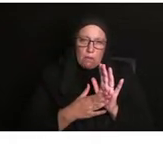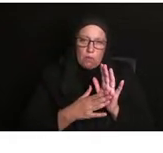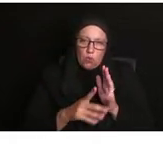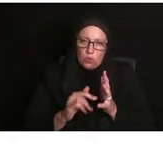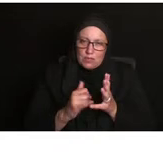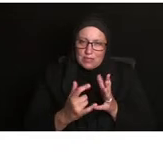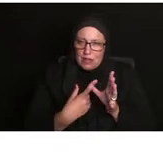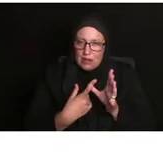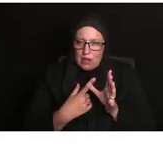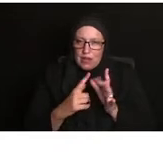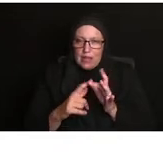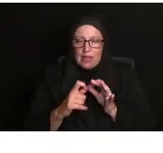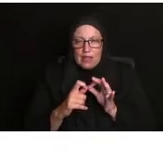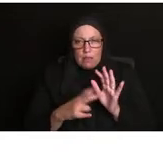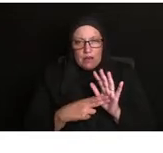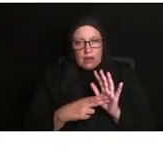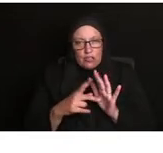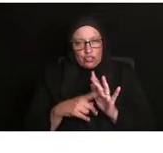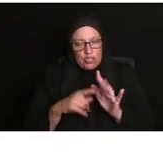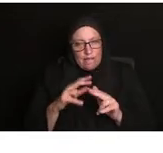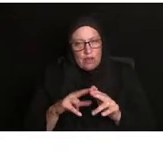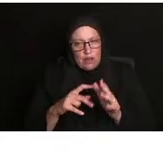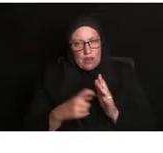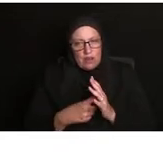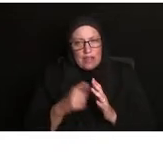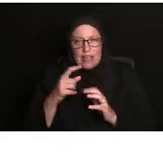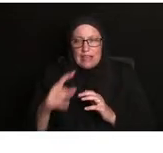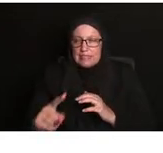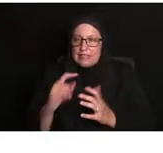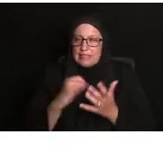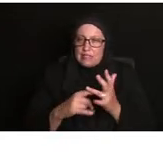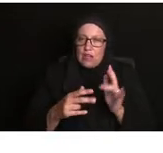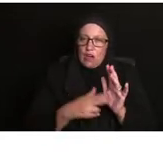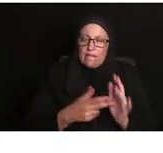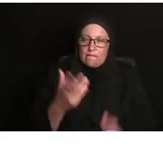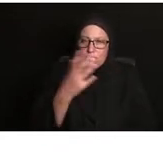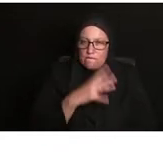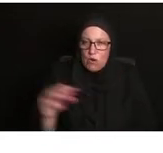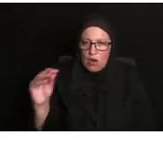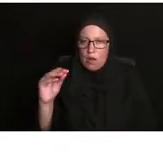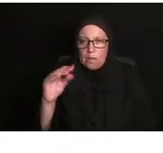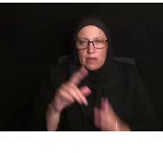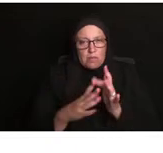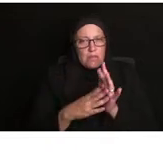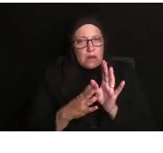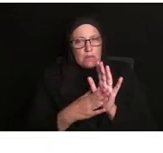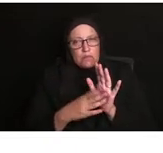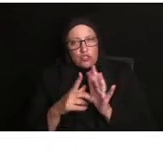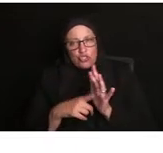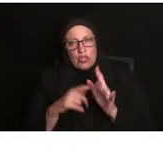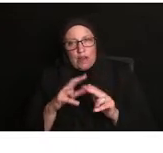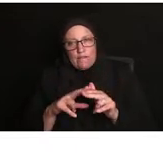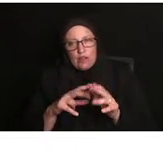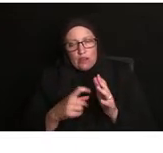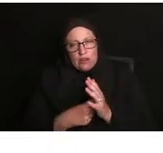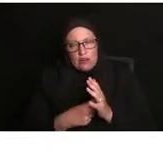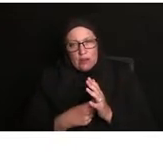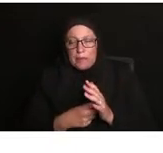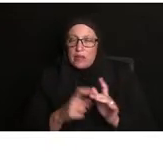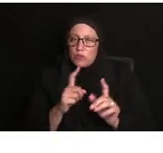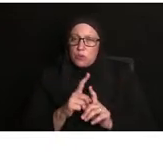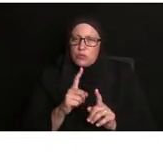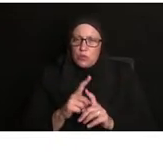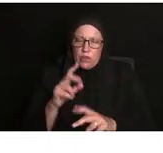of course, Imam Ja'far al-Sadiq. But he's also the father of Ali ibn Musa al-Rida,